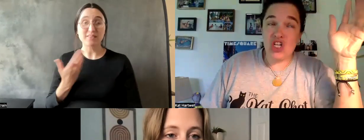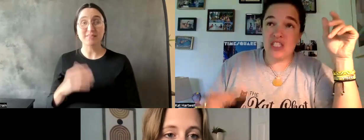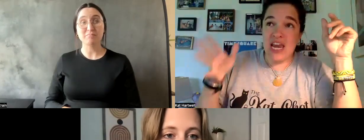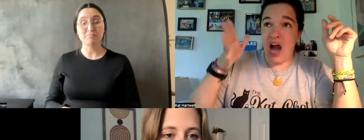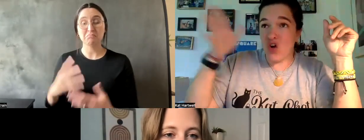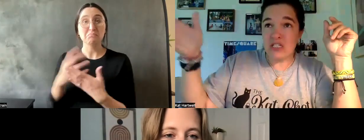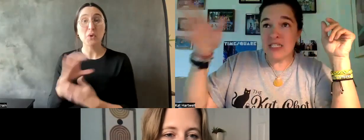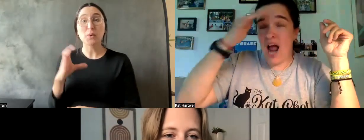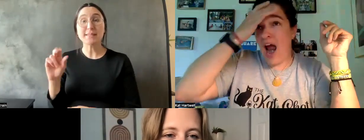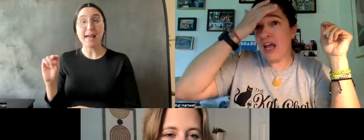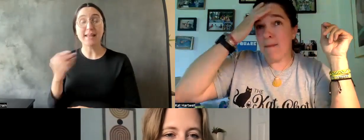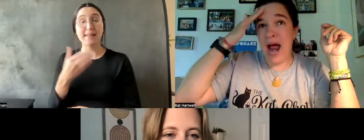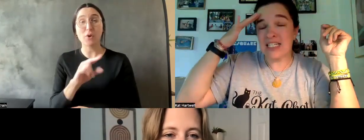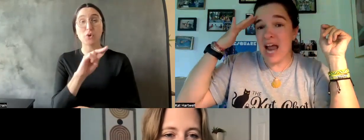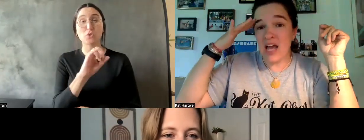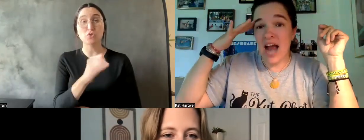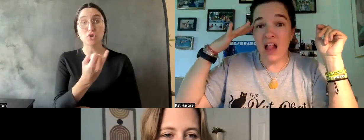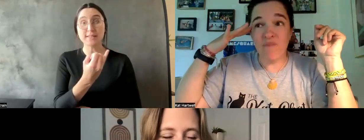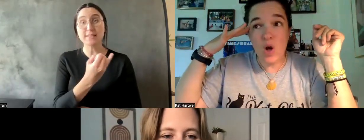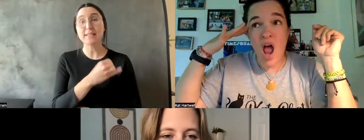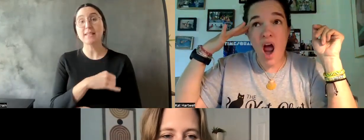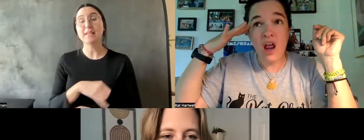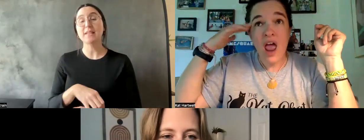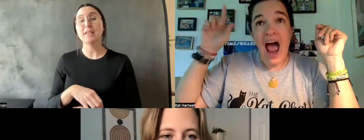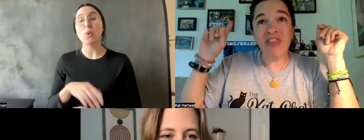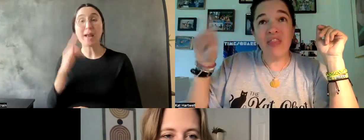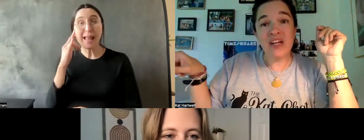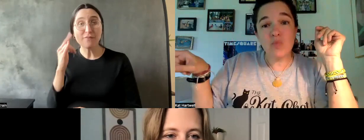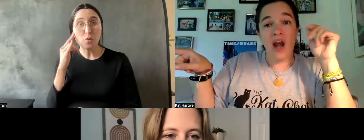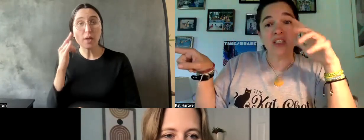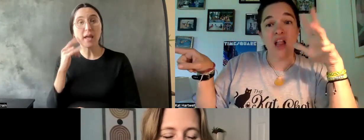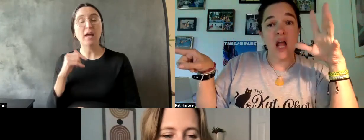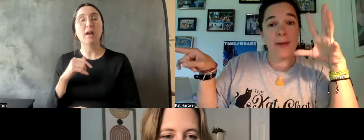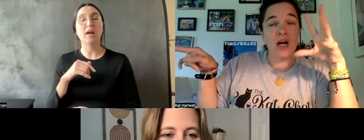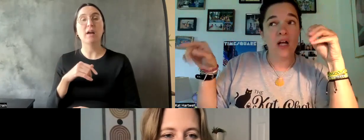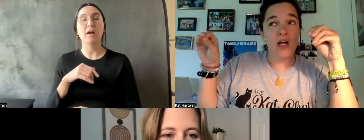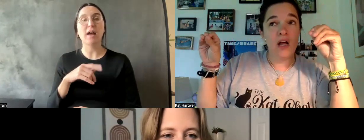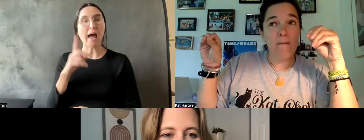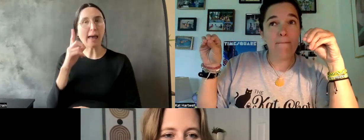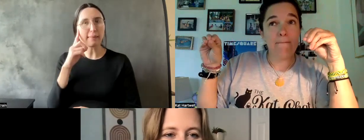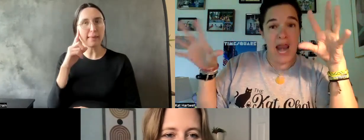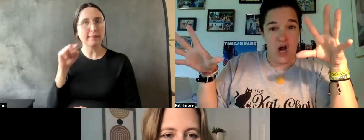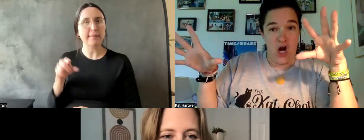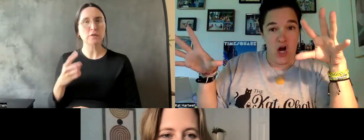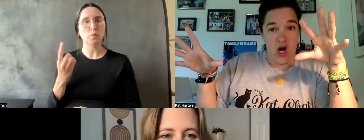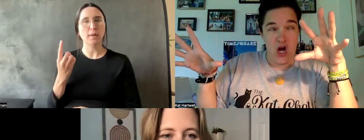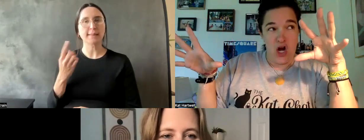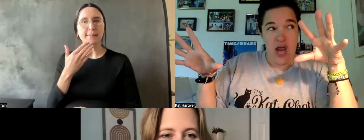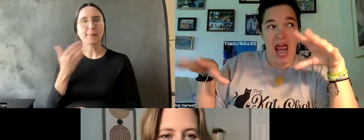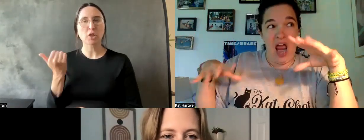New Jersey and Christmas Con in Pasadena, California, I think this one is a little bit